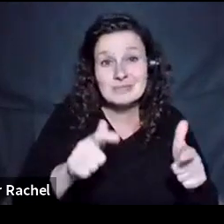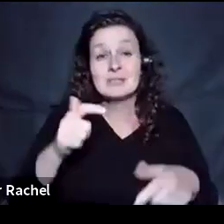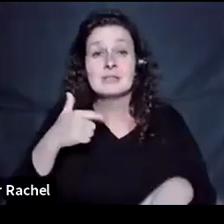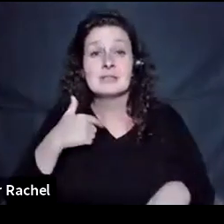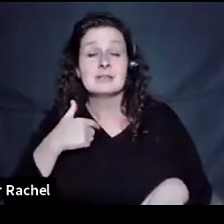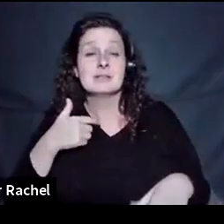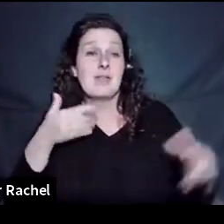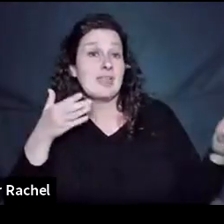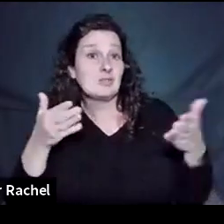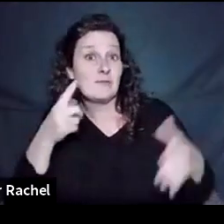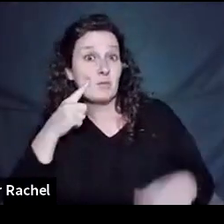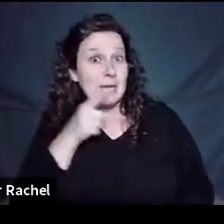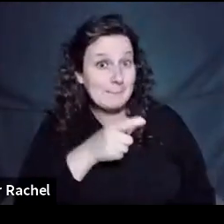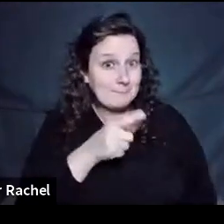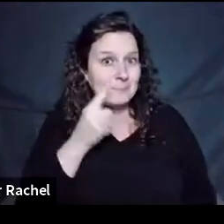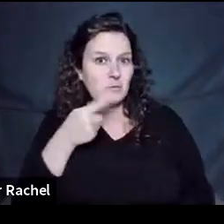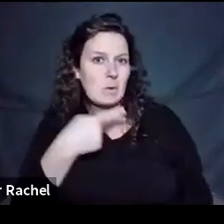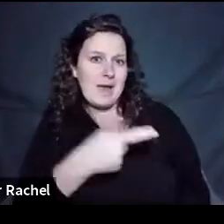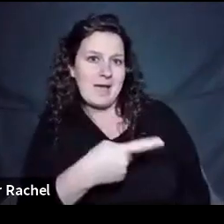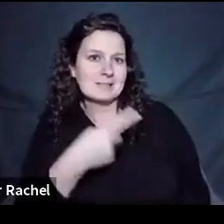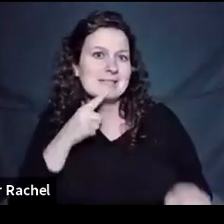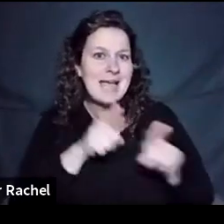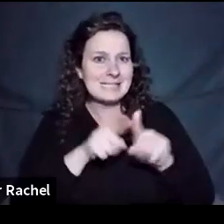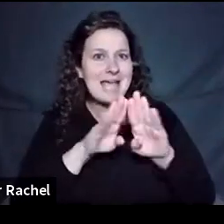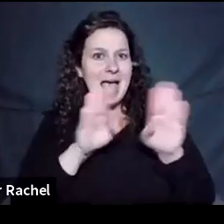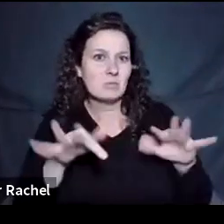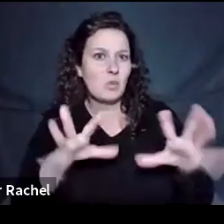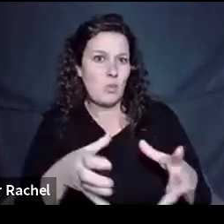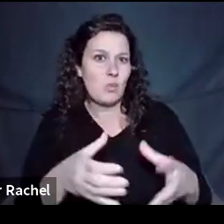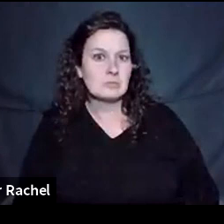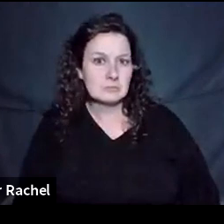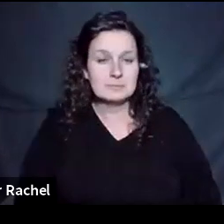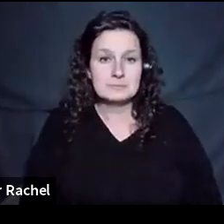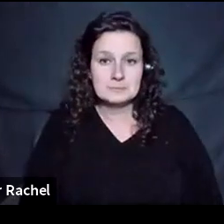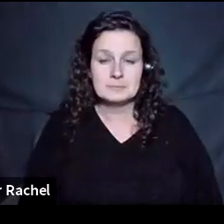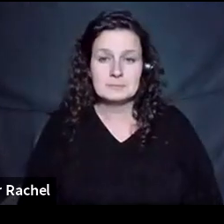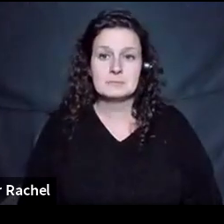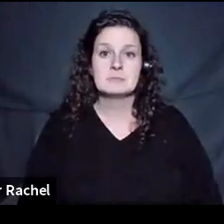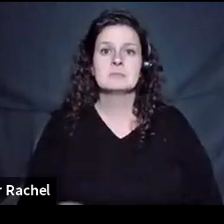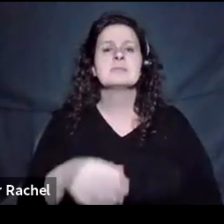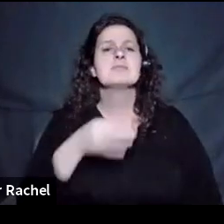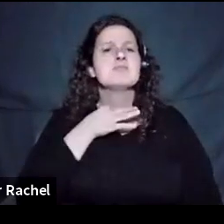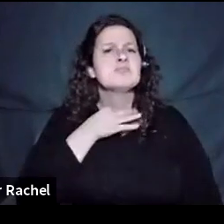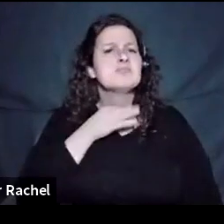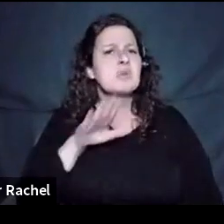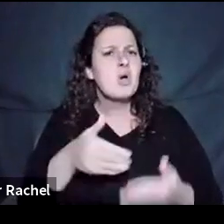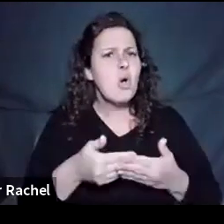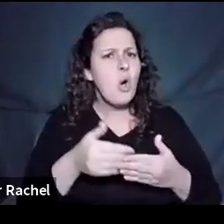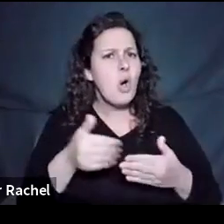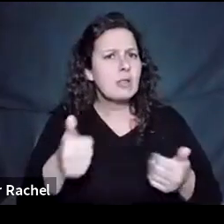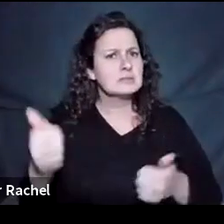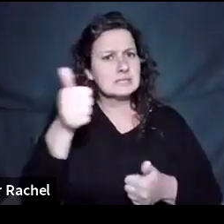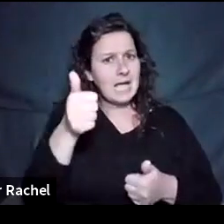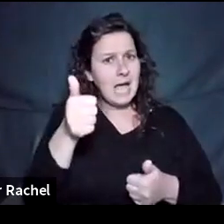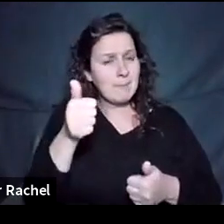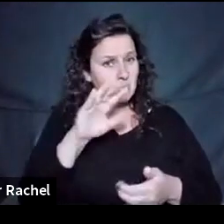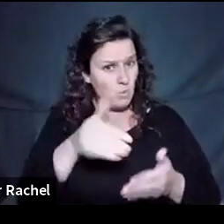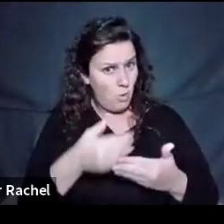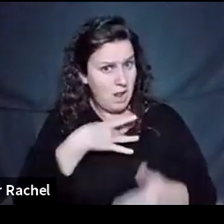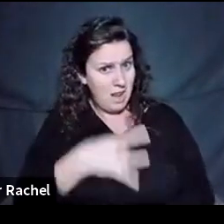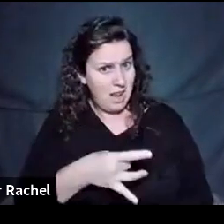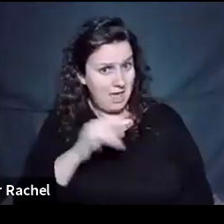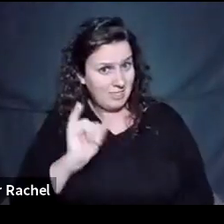him and for us as a household. Are all dominants, do they all like that sort